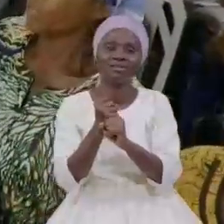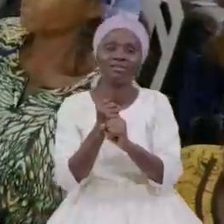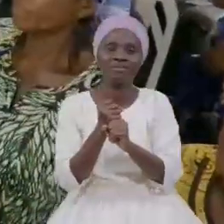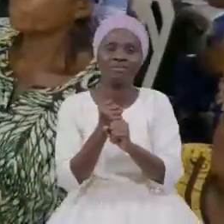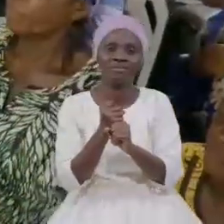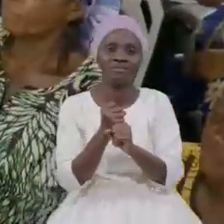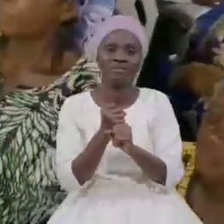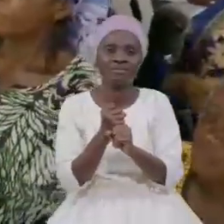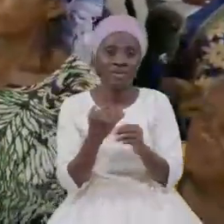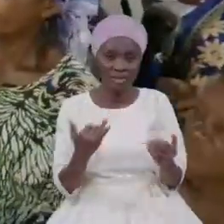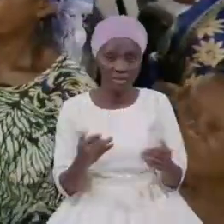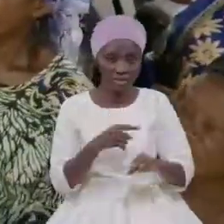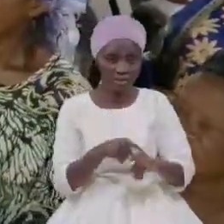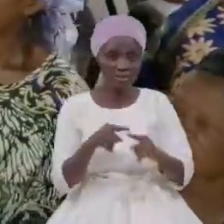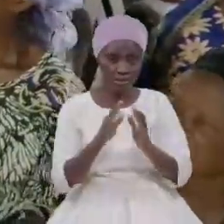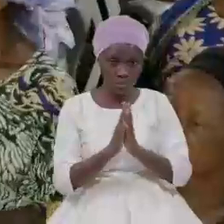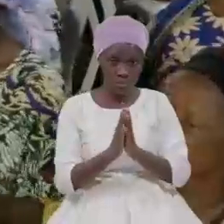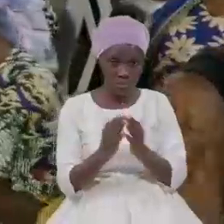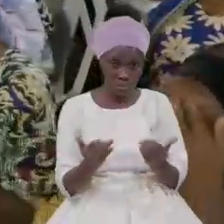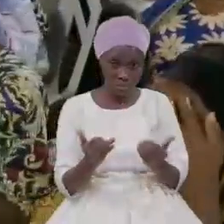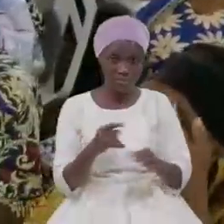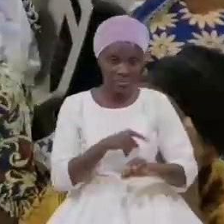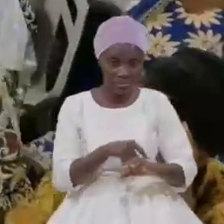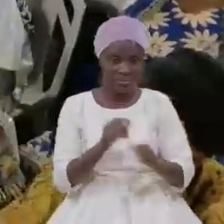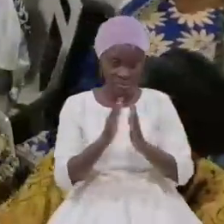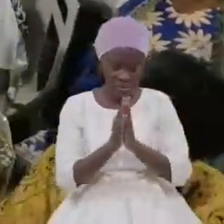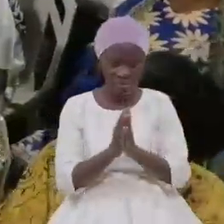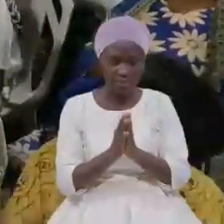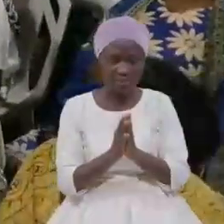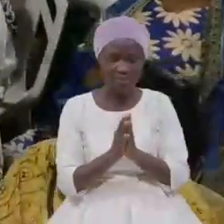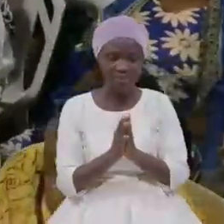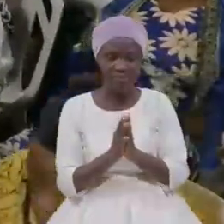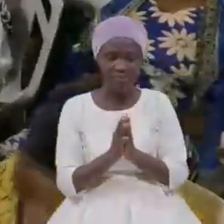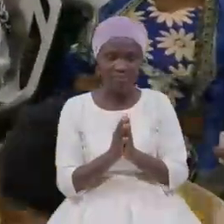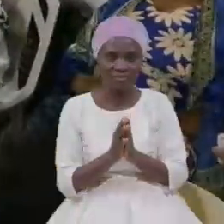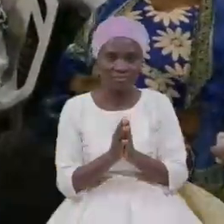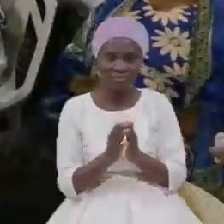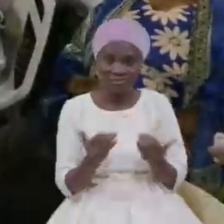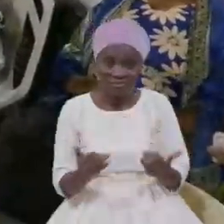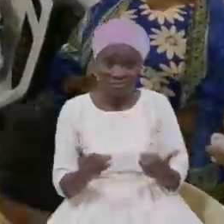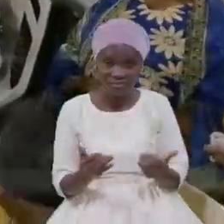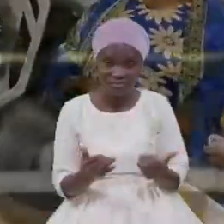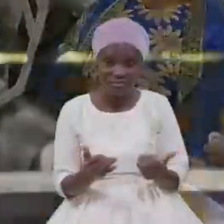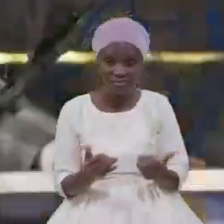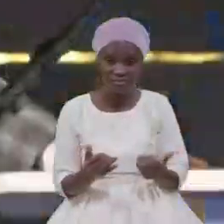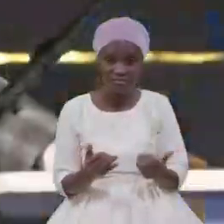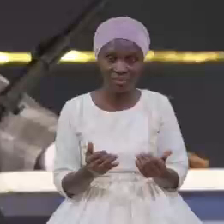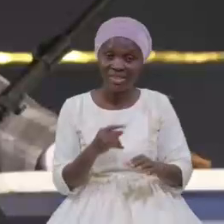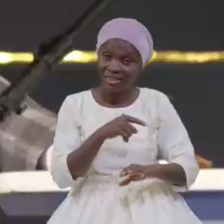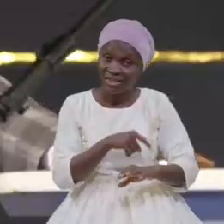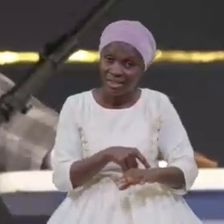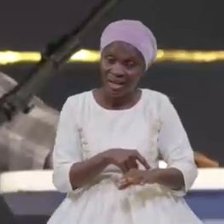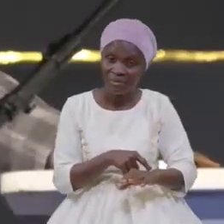Heads bowed and eyes closed. There's a time of